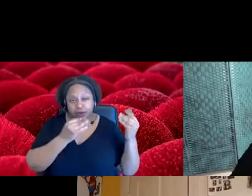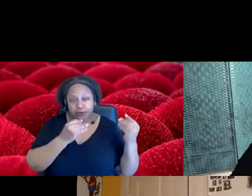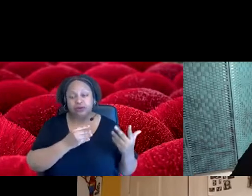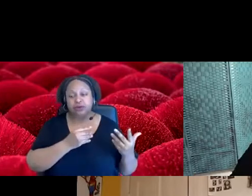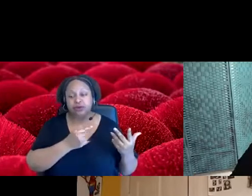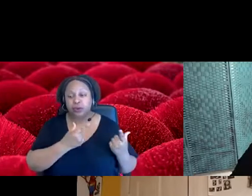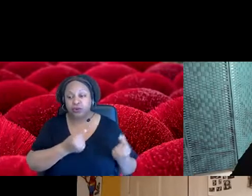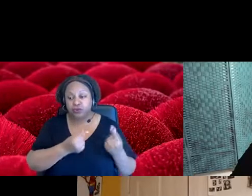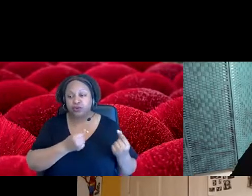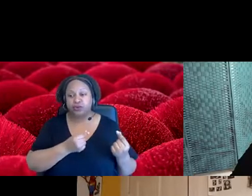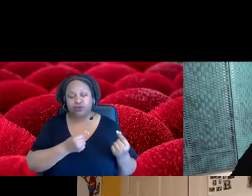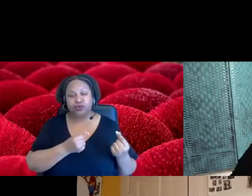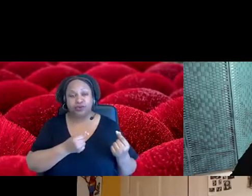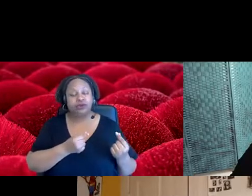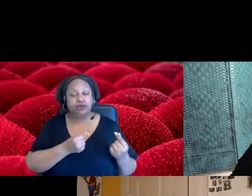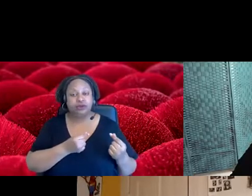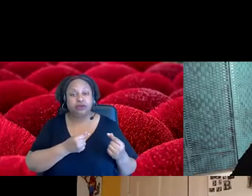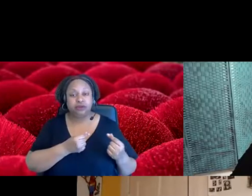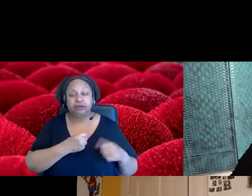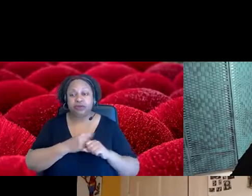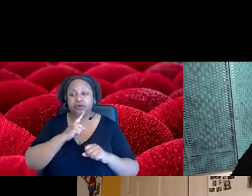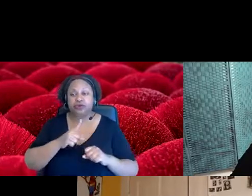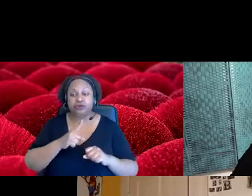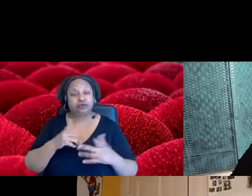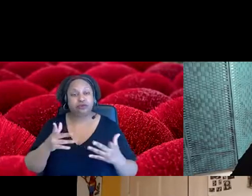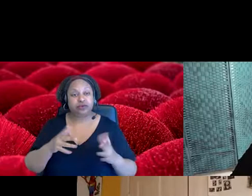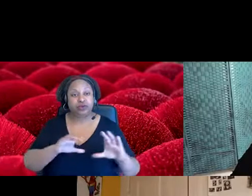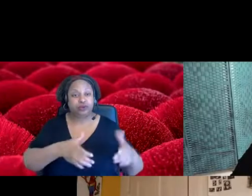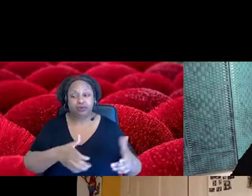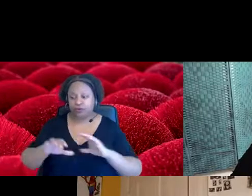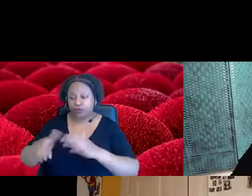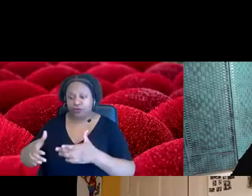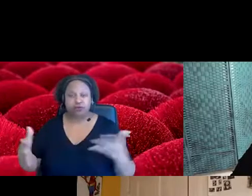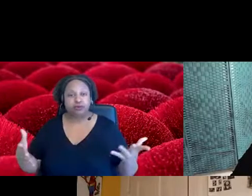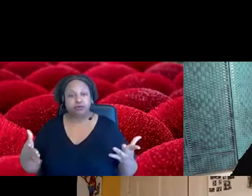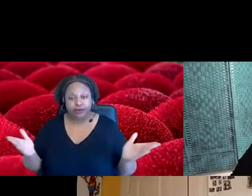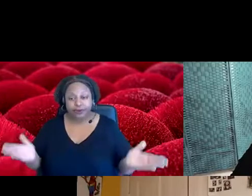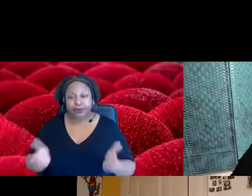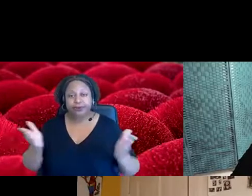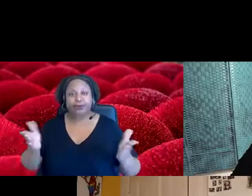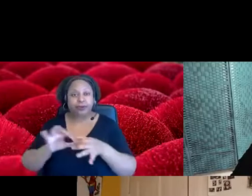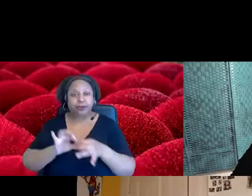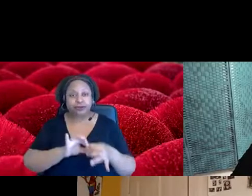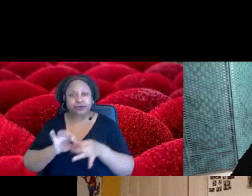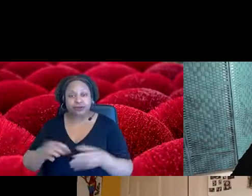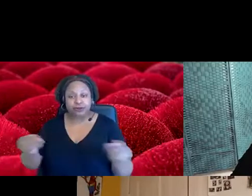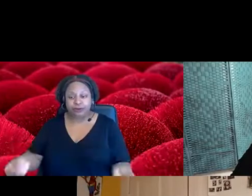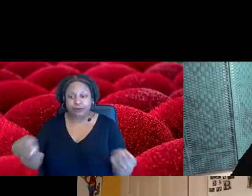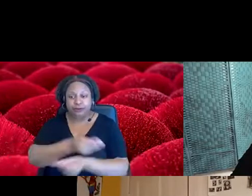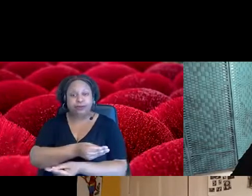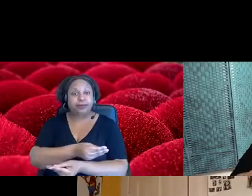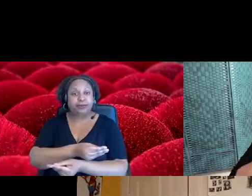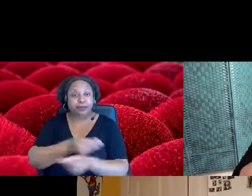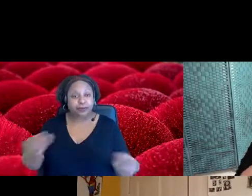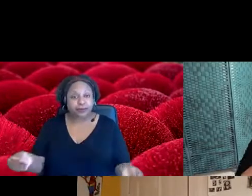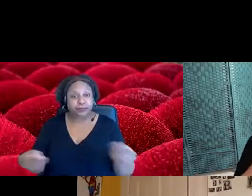and on a reciprocal racial relationship, these activities, these sharing, in the spirit